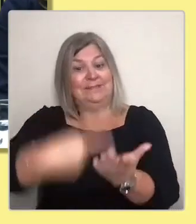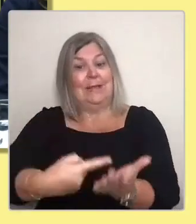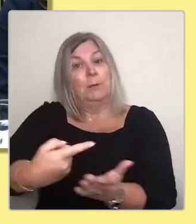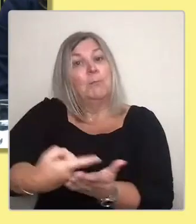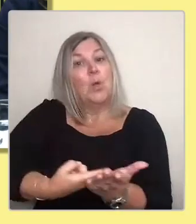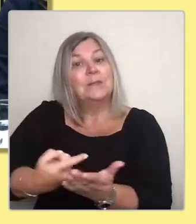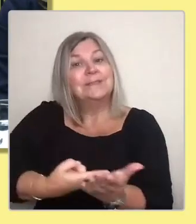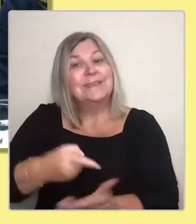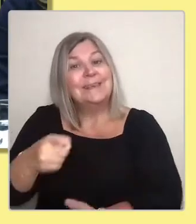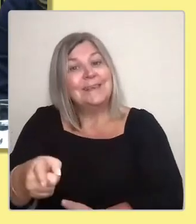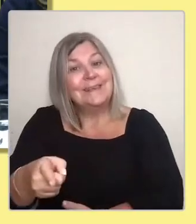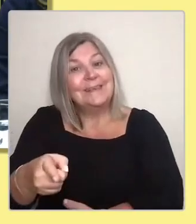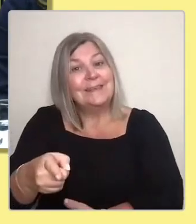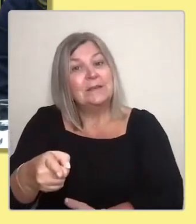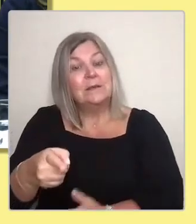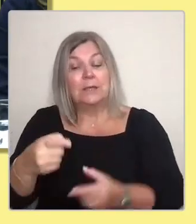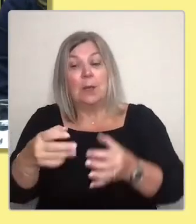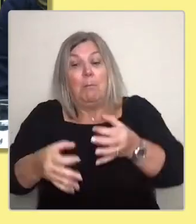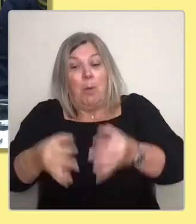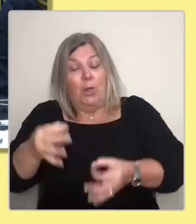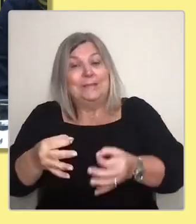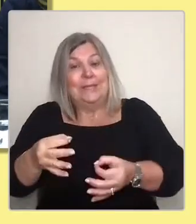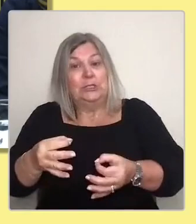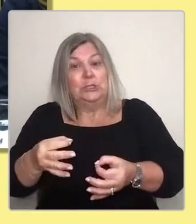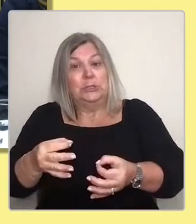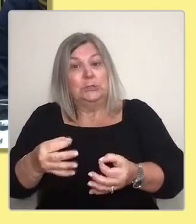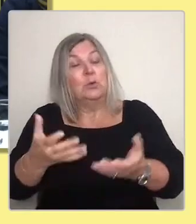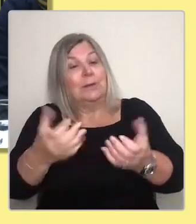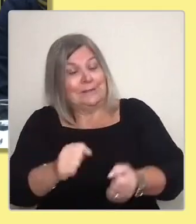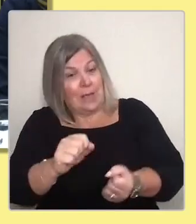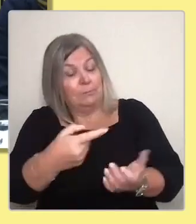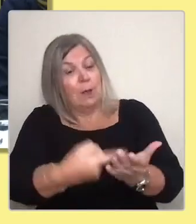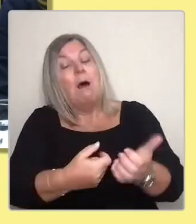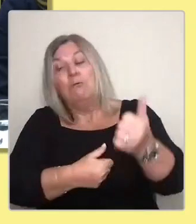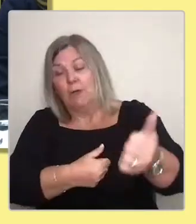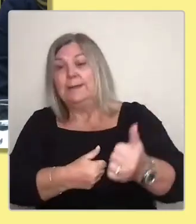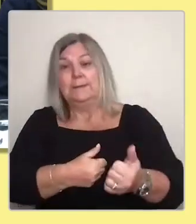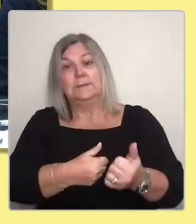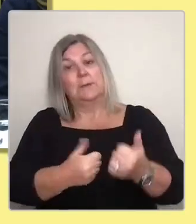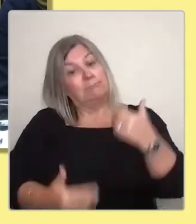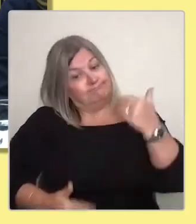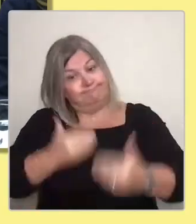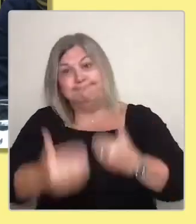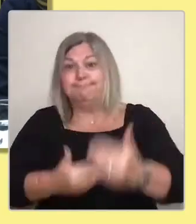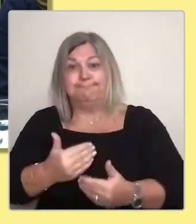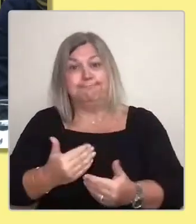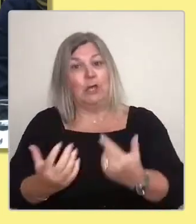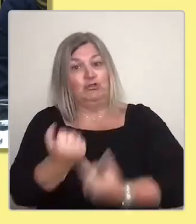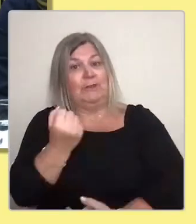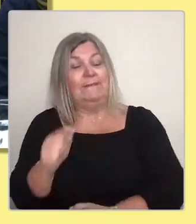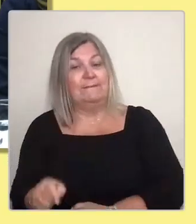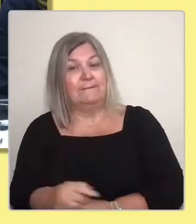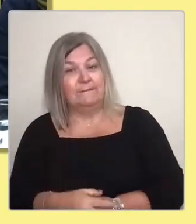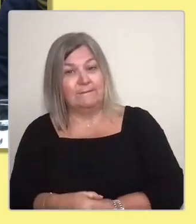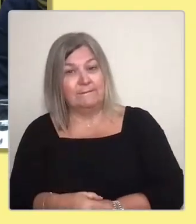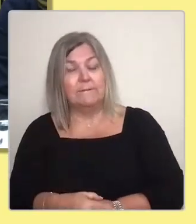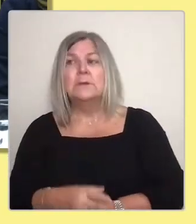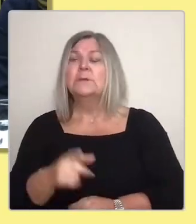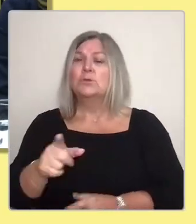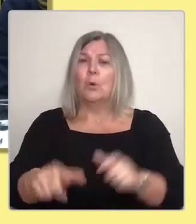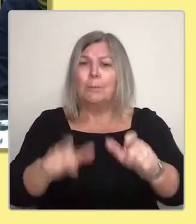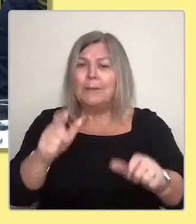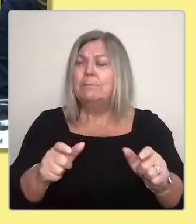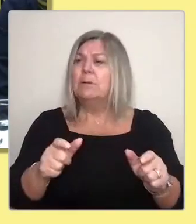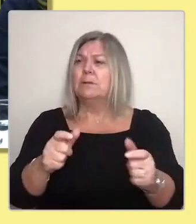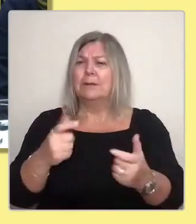enact that. So policy needs to be built by those who have the experiences, the interests, the